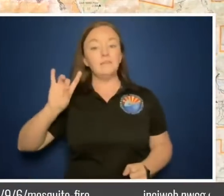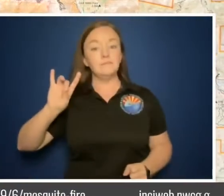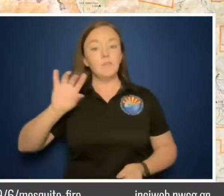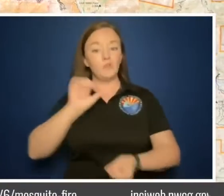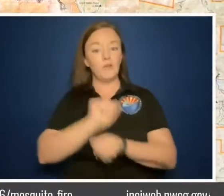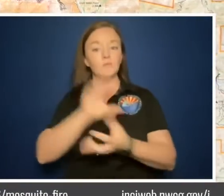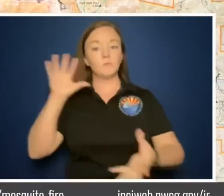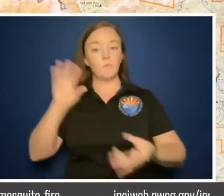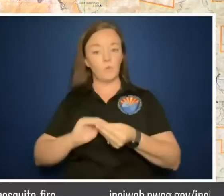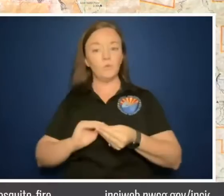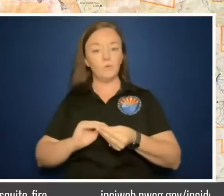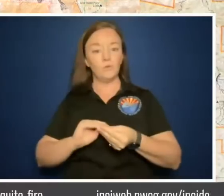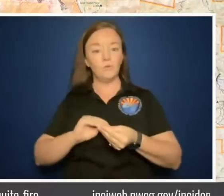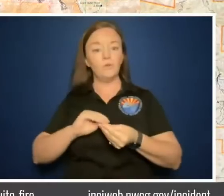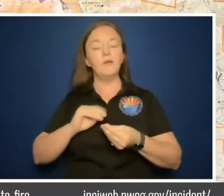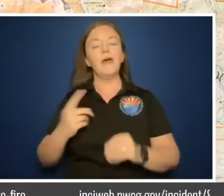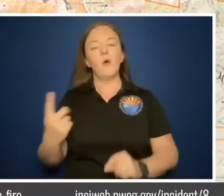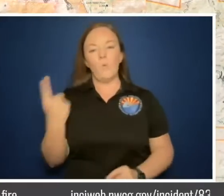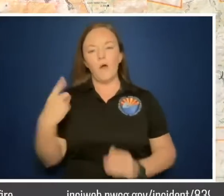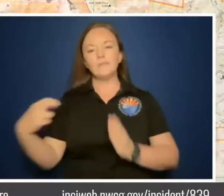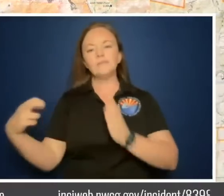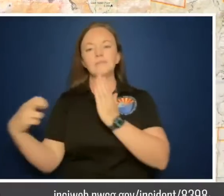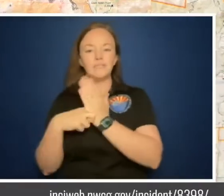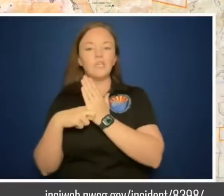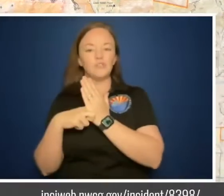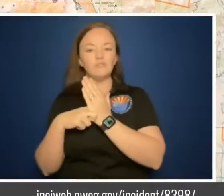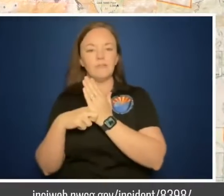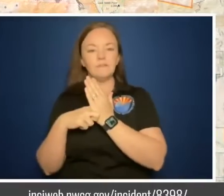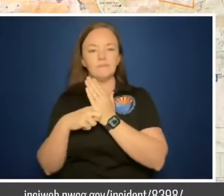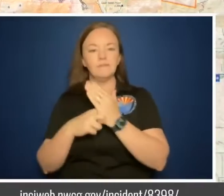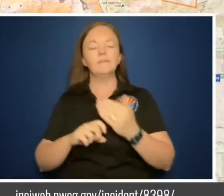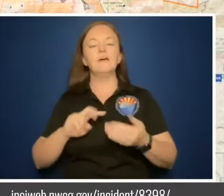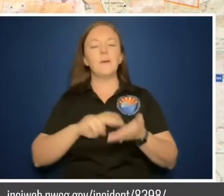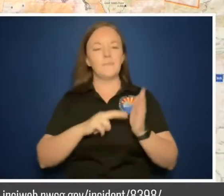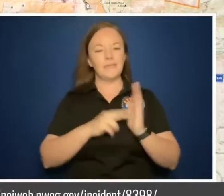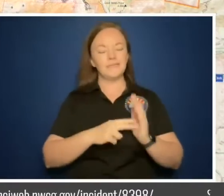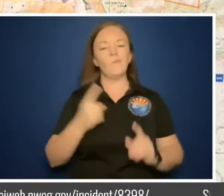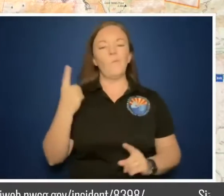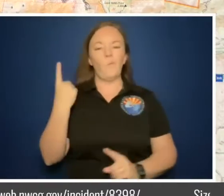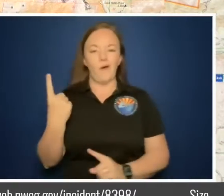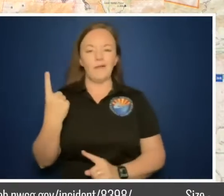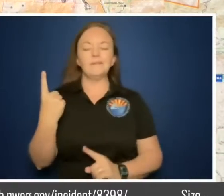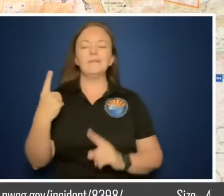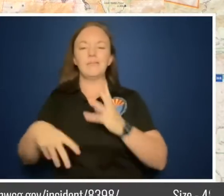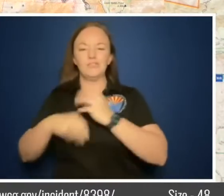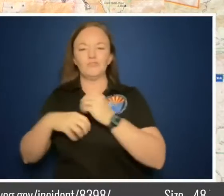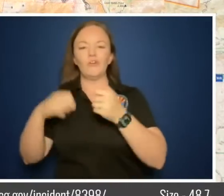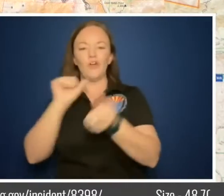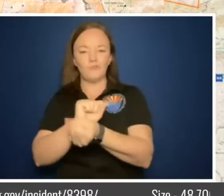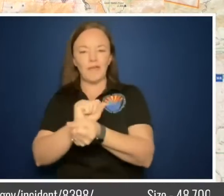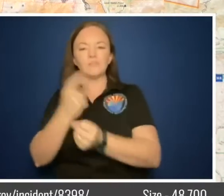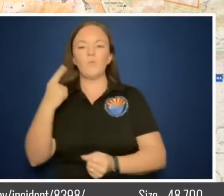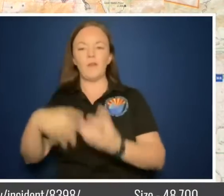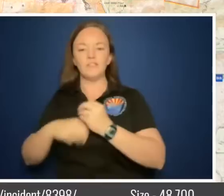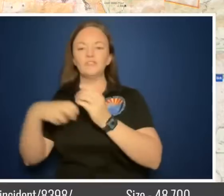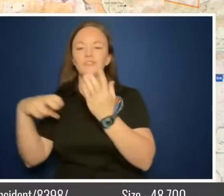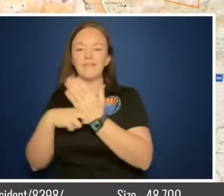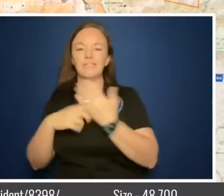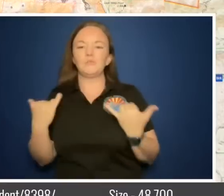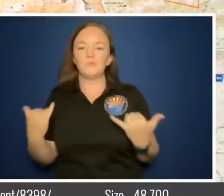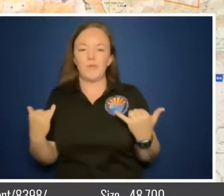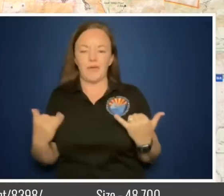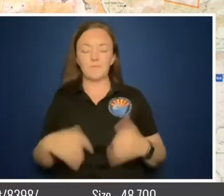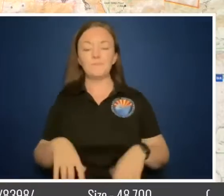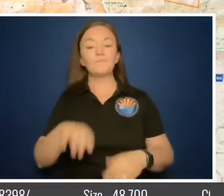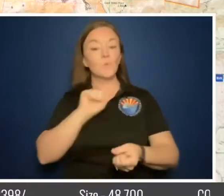and 1 citation total so far. We had 1 more arrest and 1 more citation. These arrests are people that we